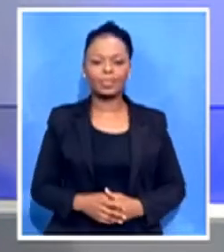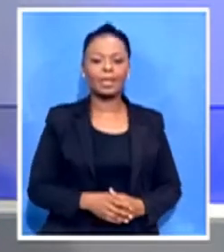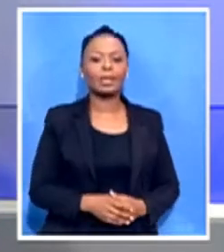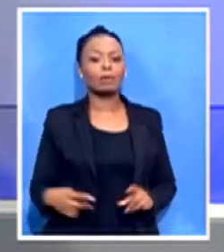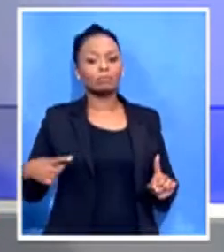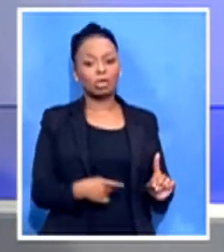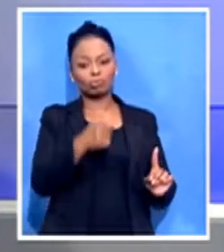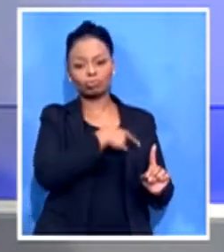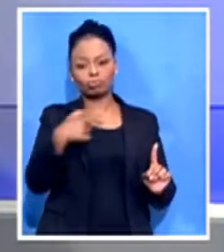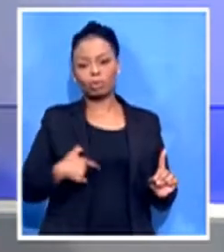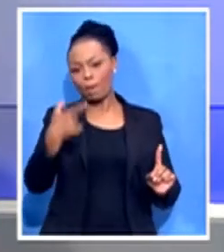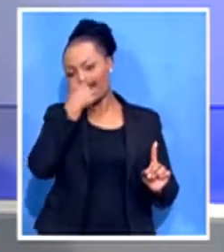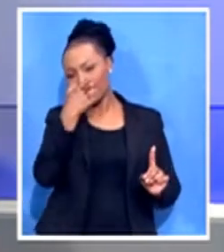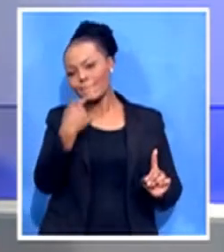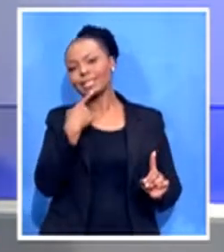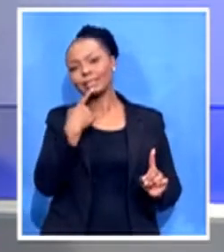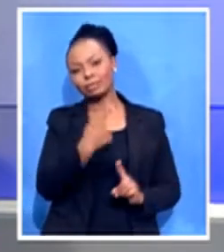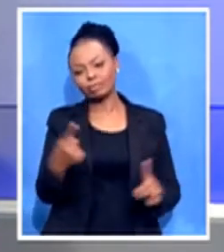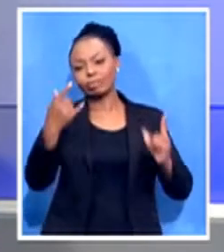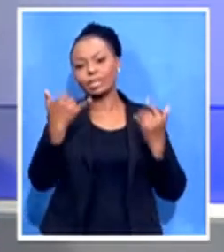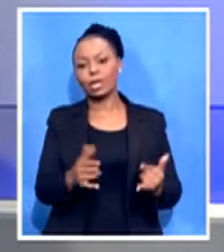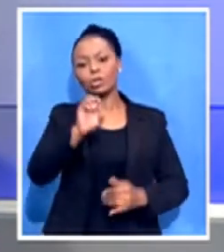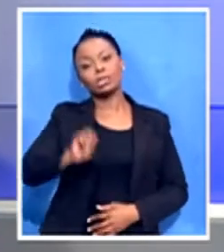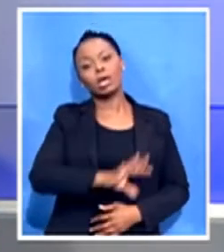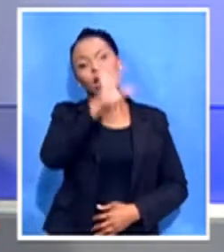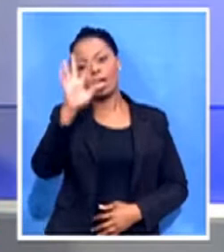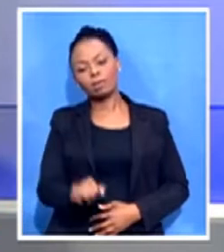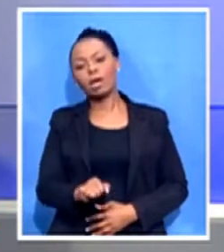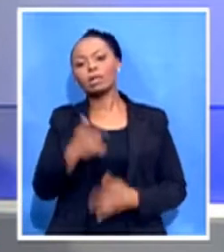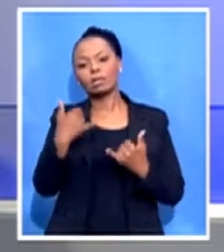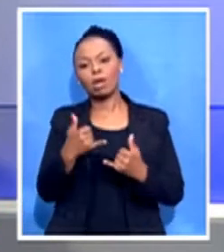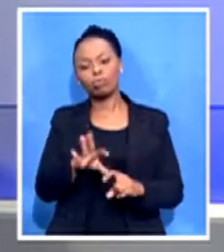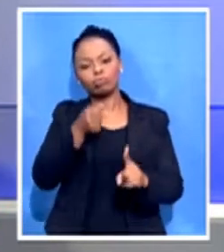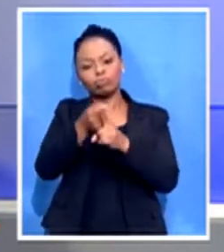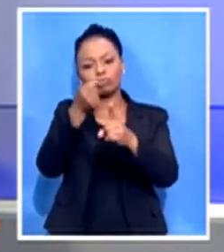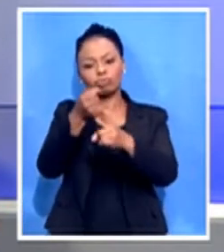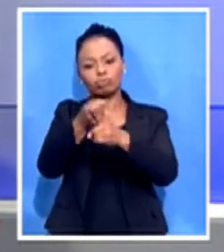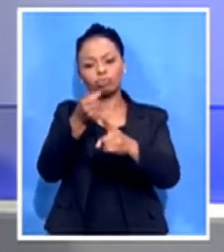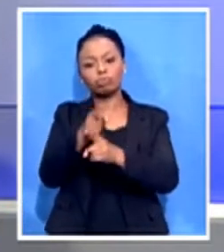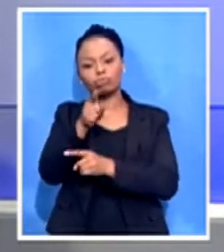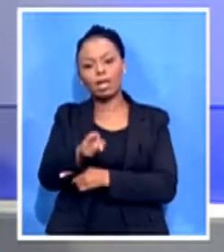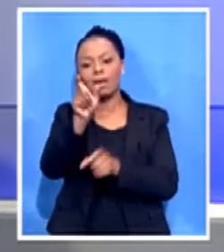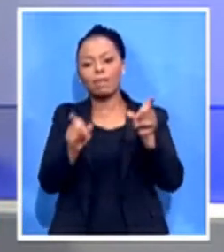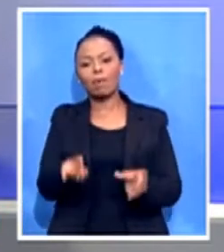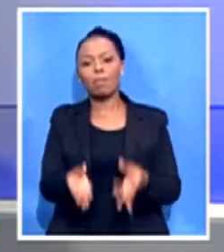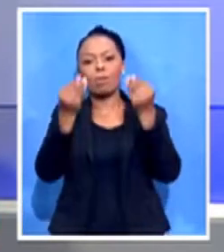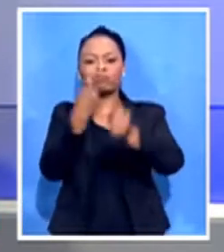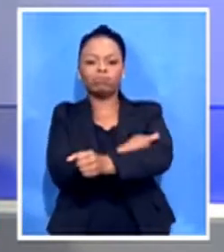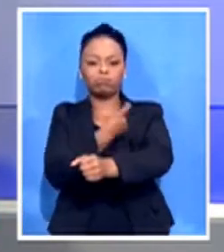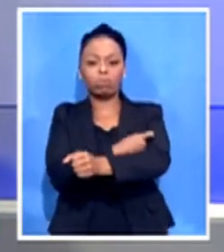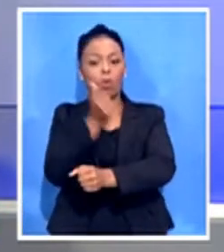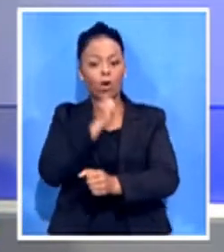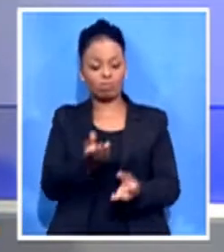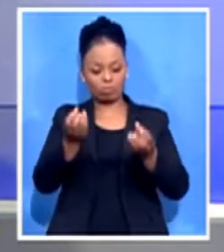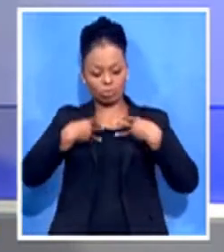stage in making sure citizens will have access to the coronavirus vaccine when it reaches our shores. Addressing the nation last night, the president